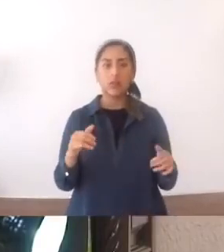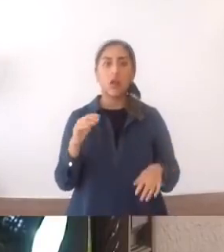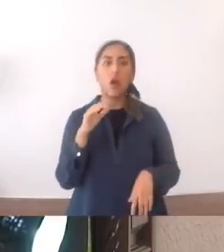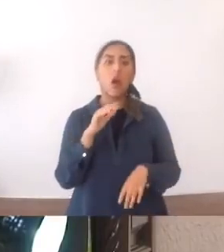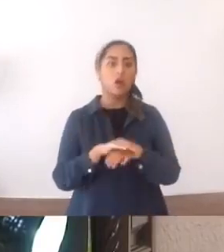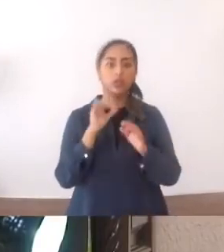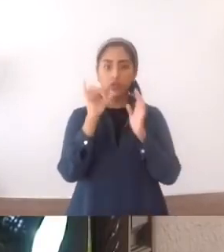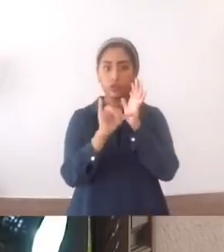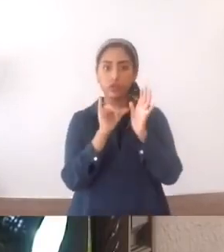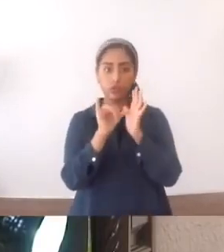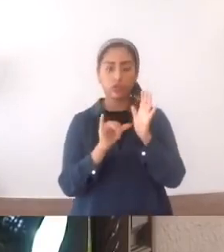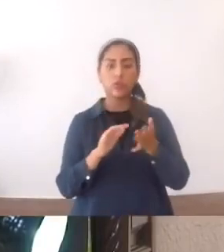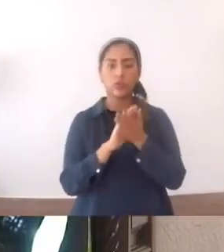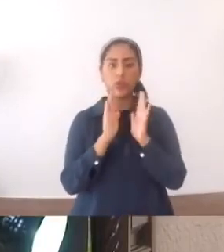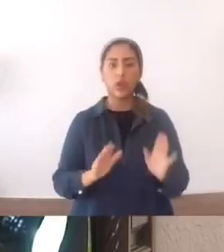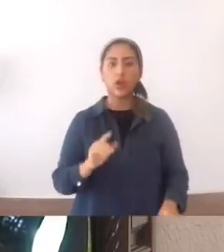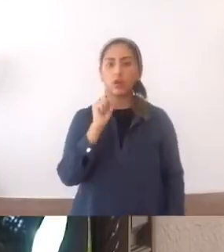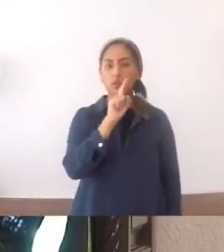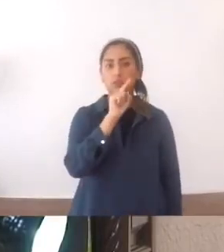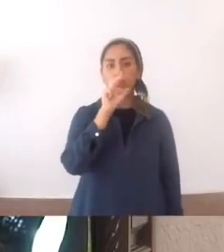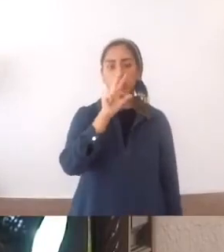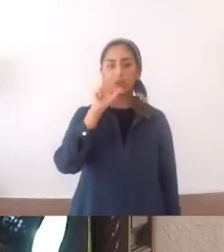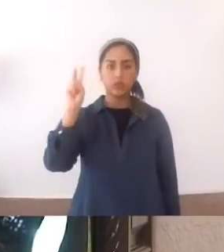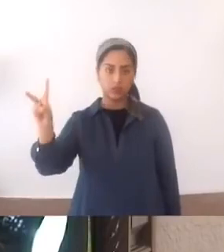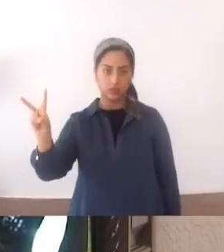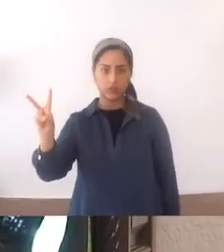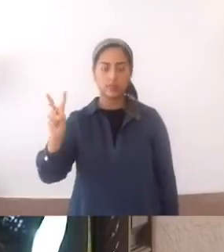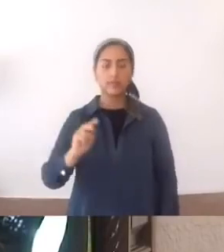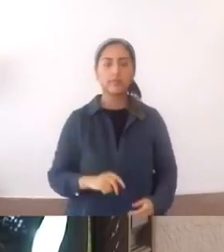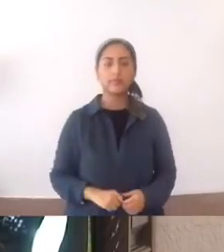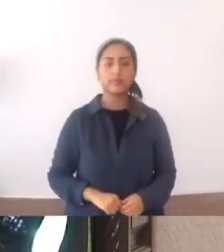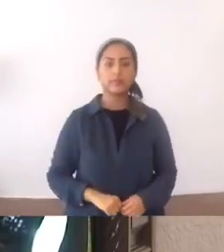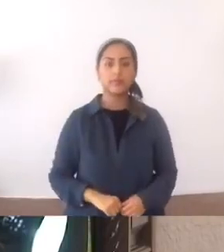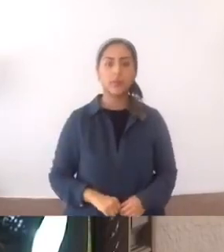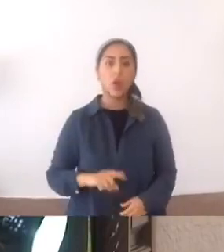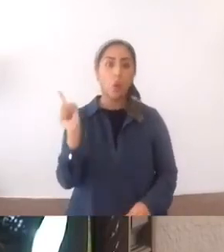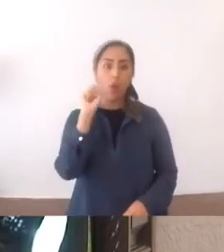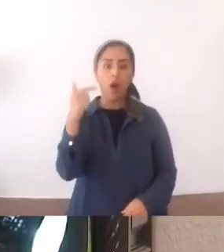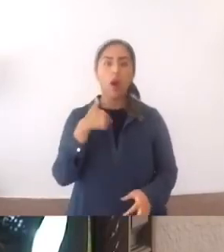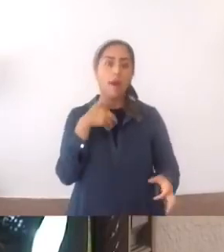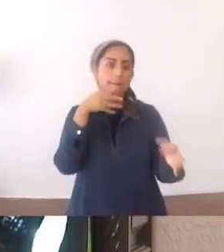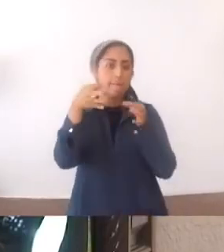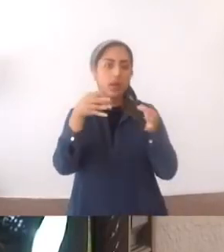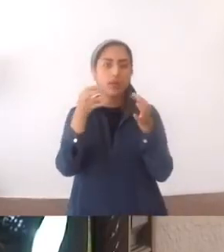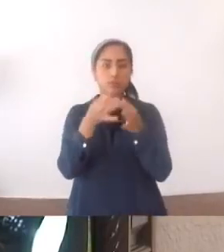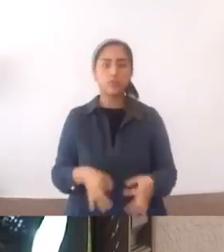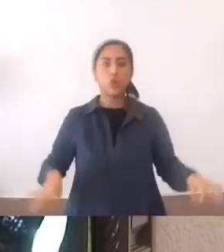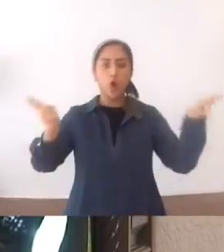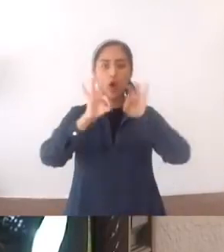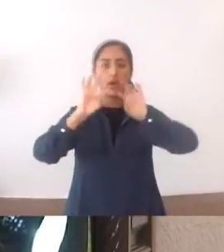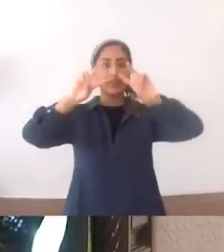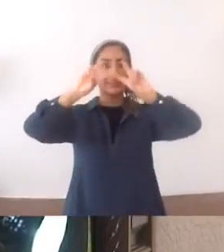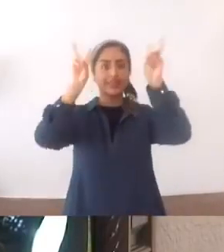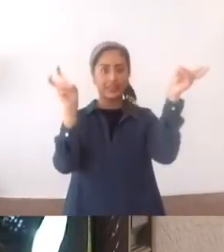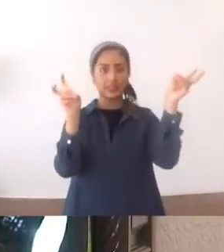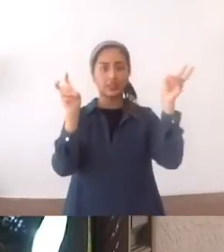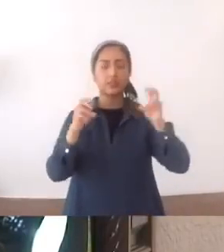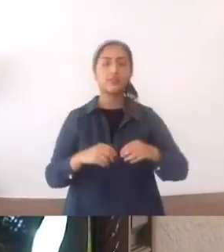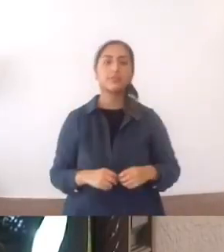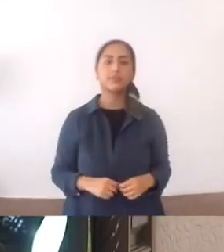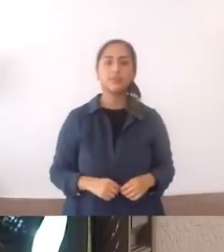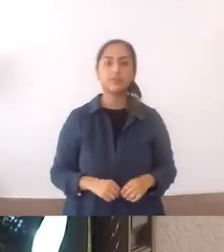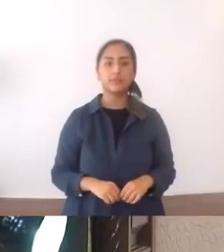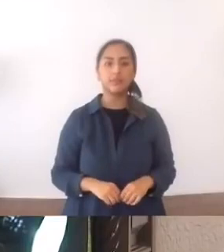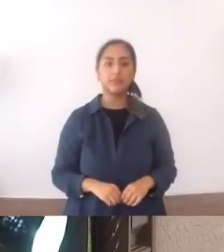joyandpeace.mx y también en el canal de YouTube Shalom 132, and also in the YouTube channel Shalom 132, donde explico un tema muy